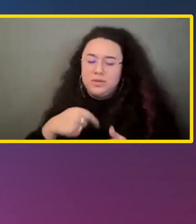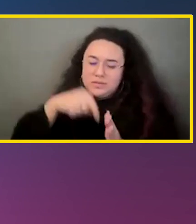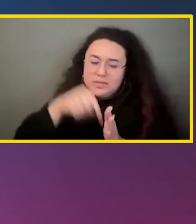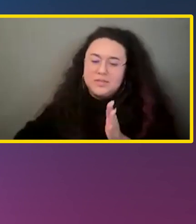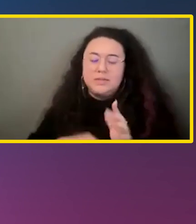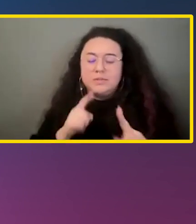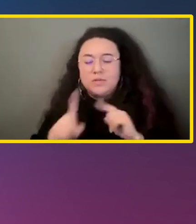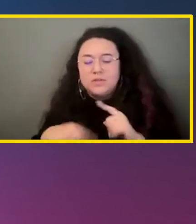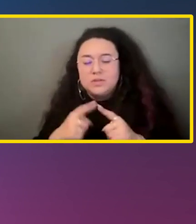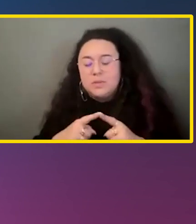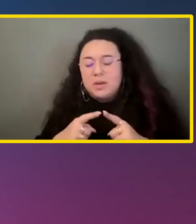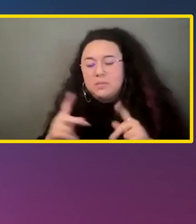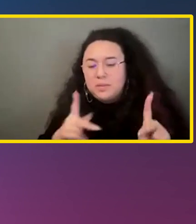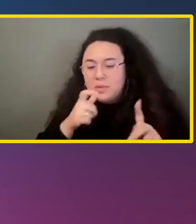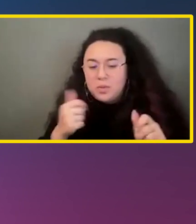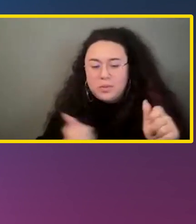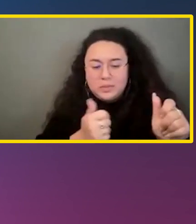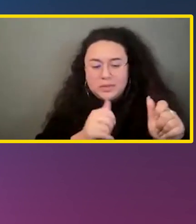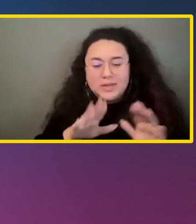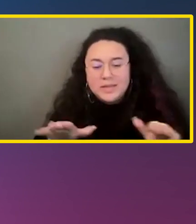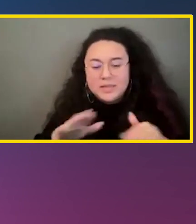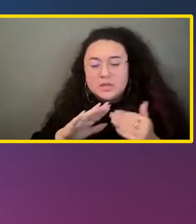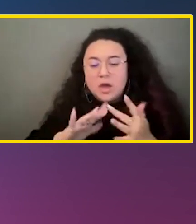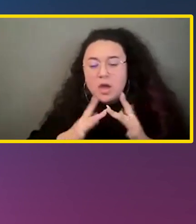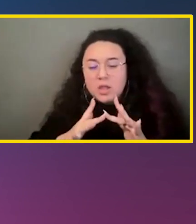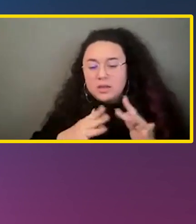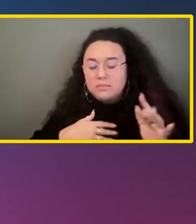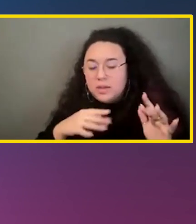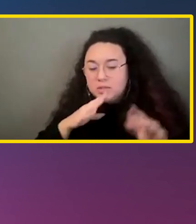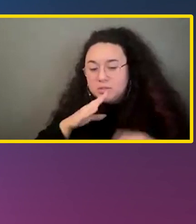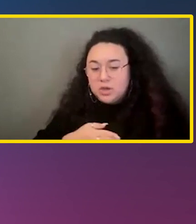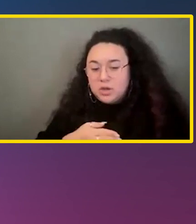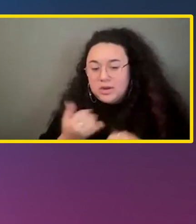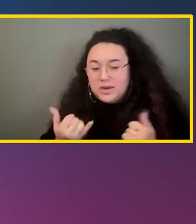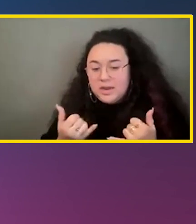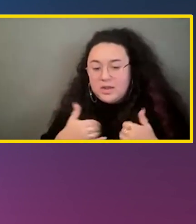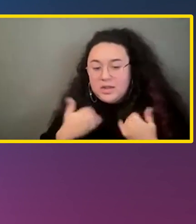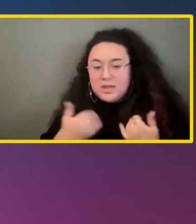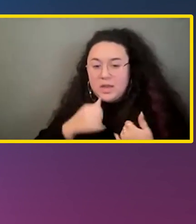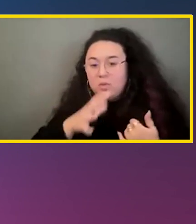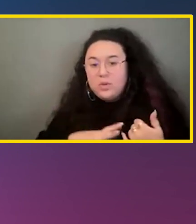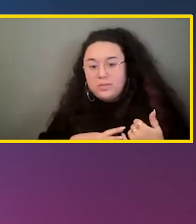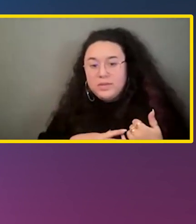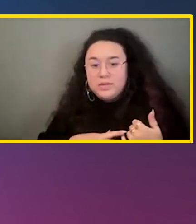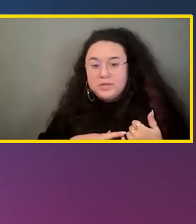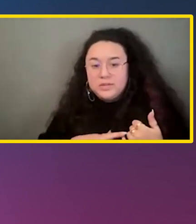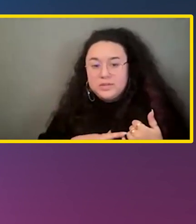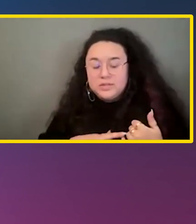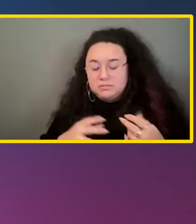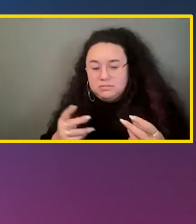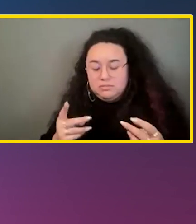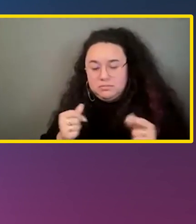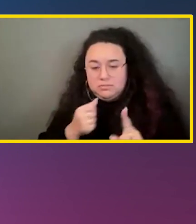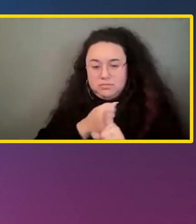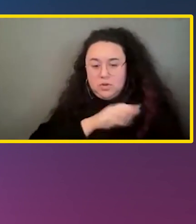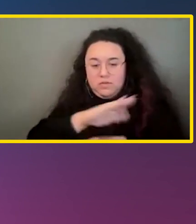about predators online. But my daughter, who is now becoming like a young woman, and it's happened overnight,